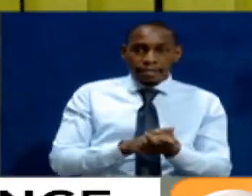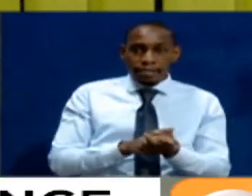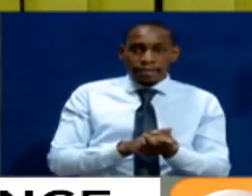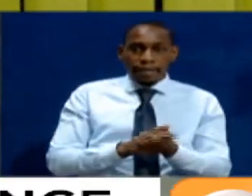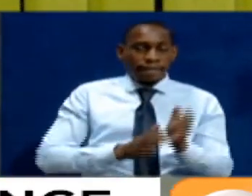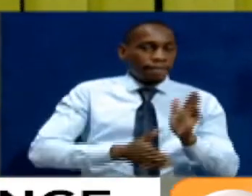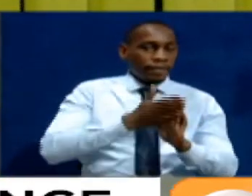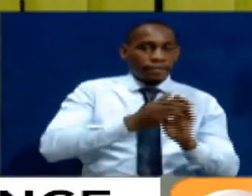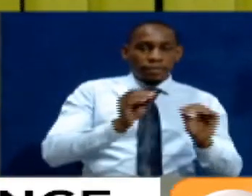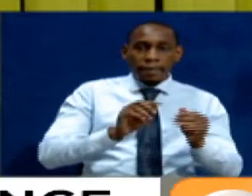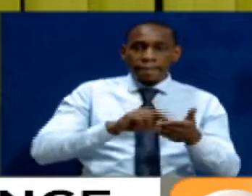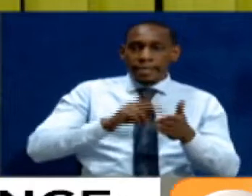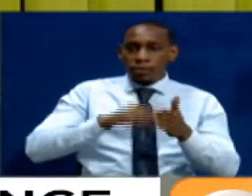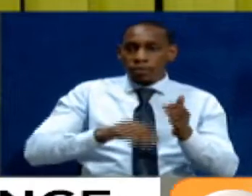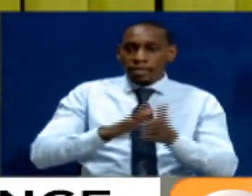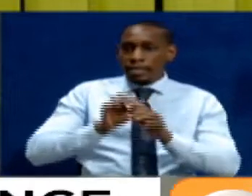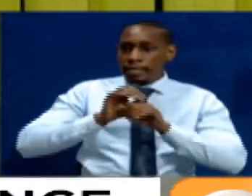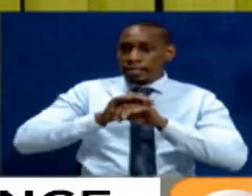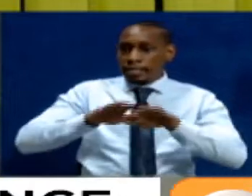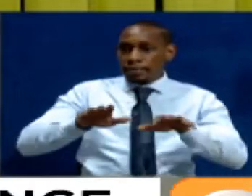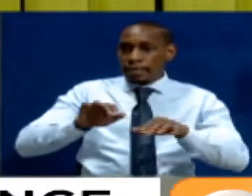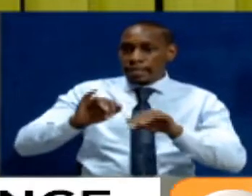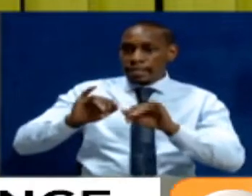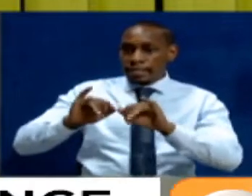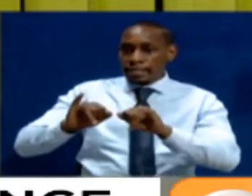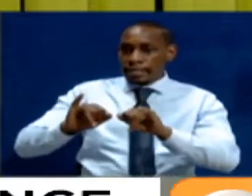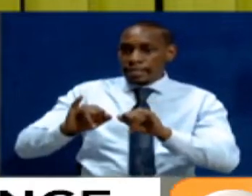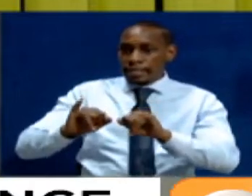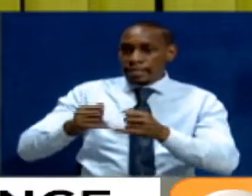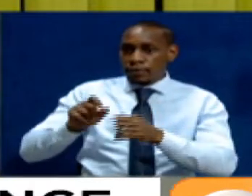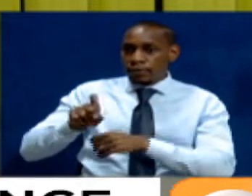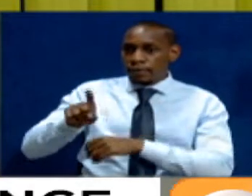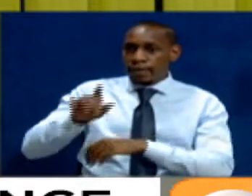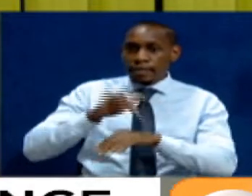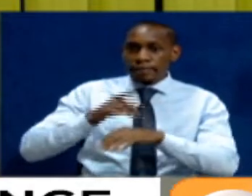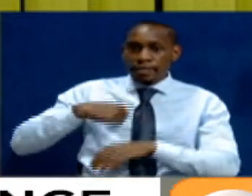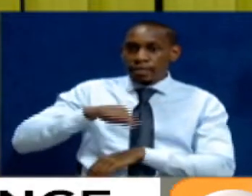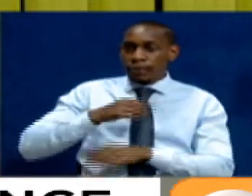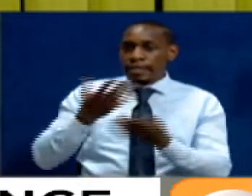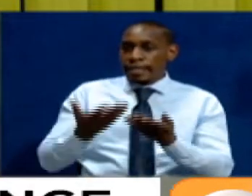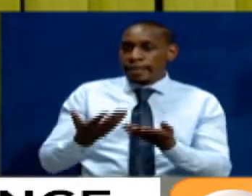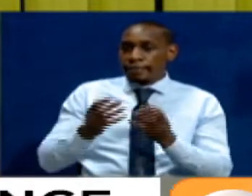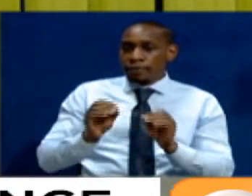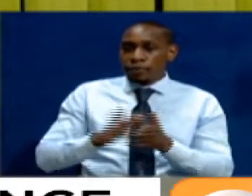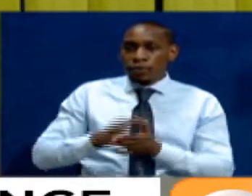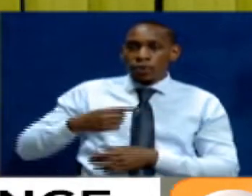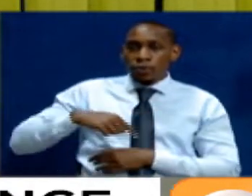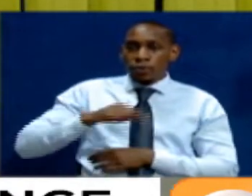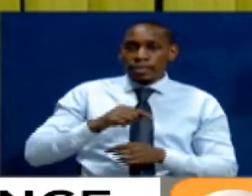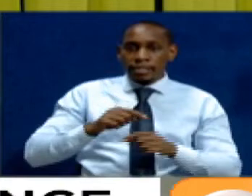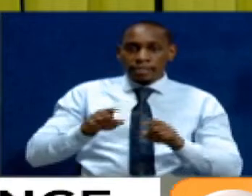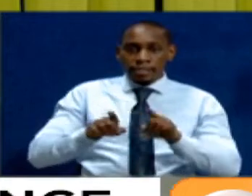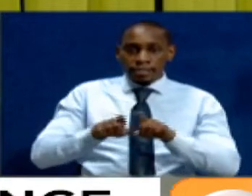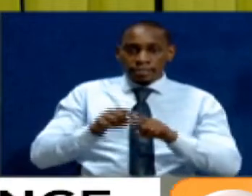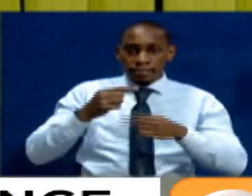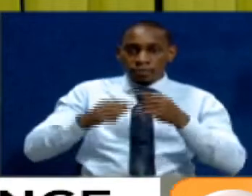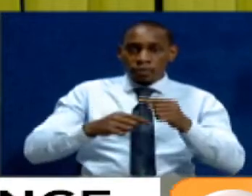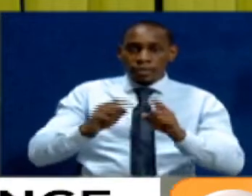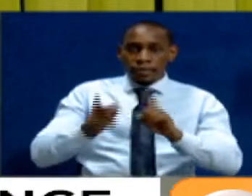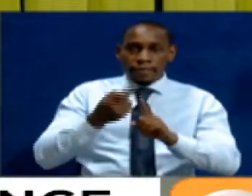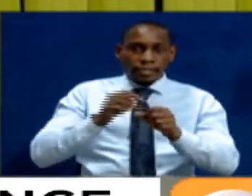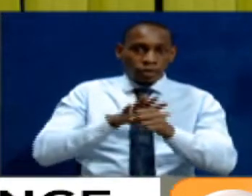very rapid, and therefore the spread of the new variants has not affected us that much. We are still dealing with the